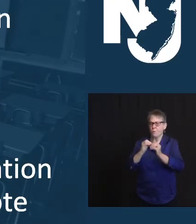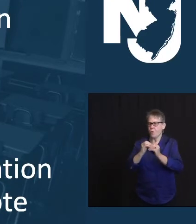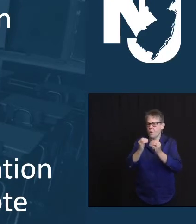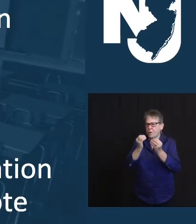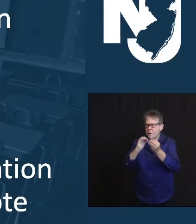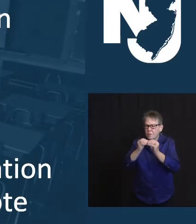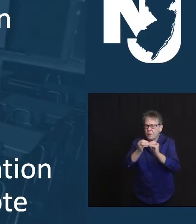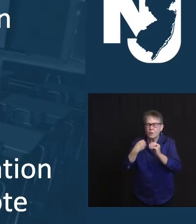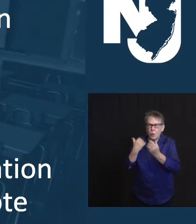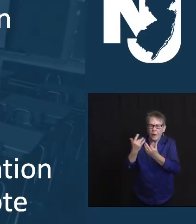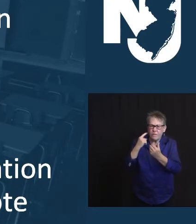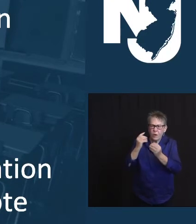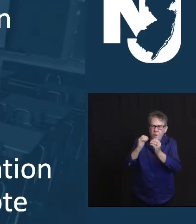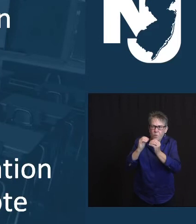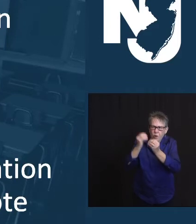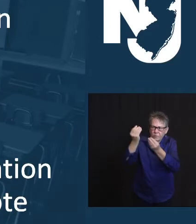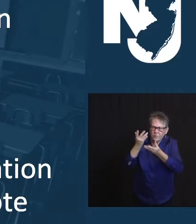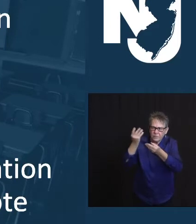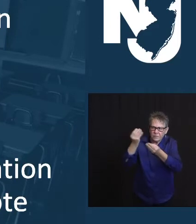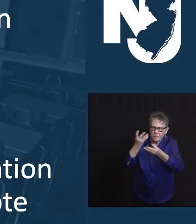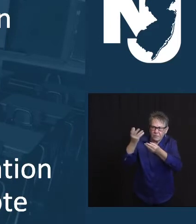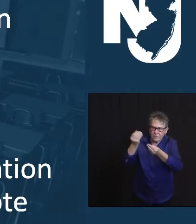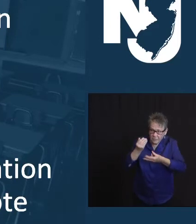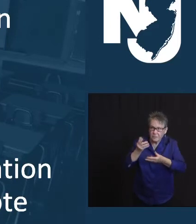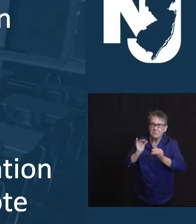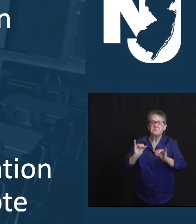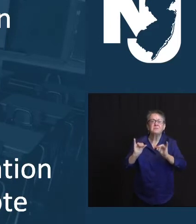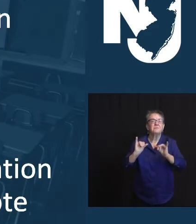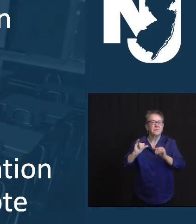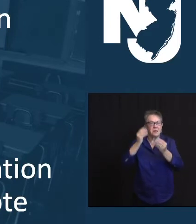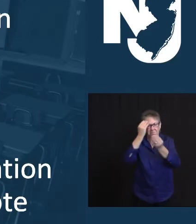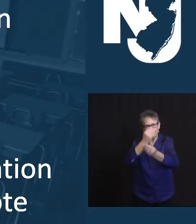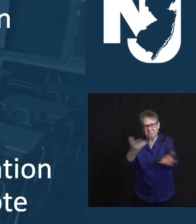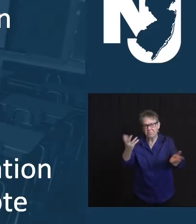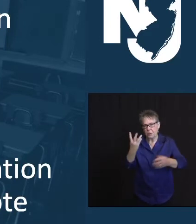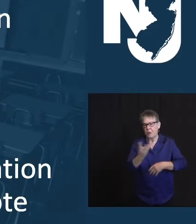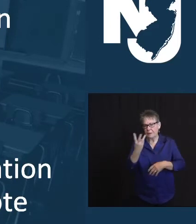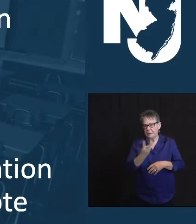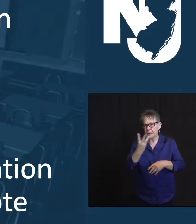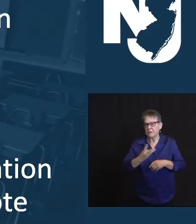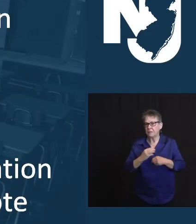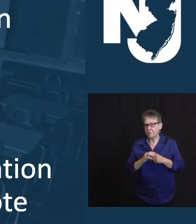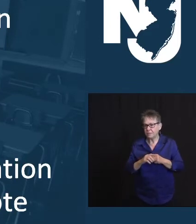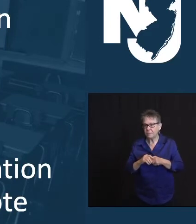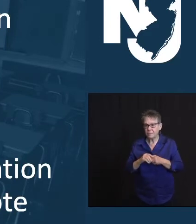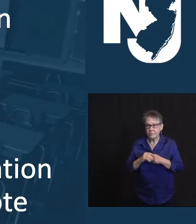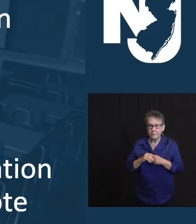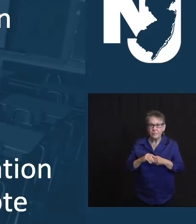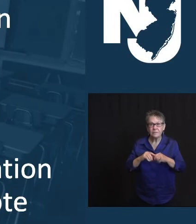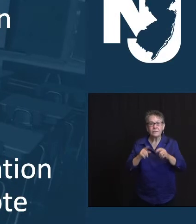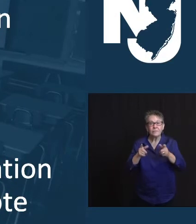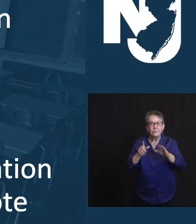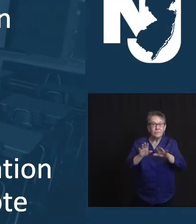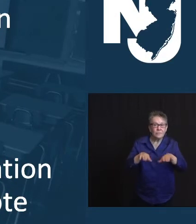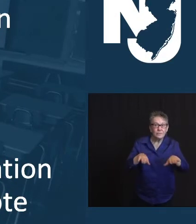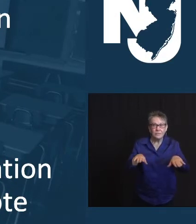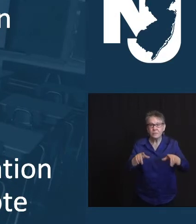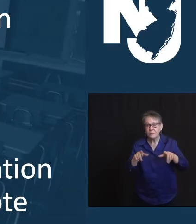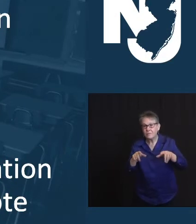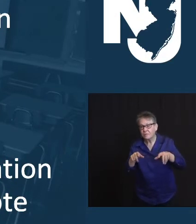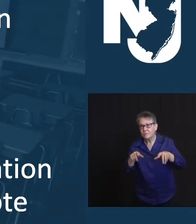remote, I wish you a terrific second half of the school year. And to all of our extraordinary educators, school